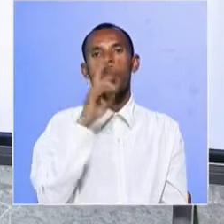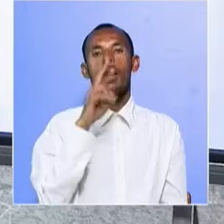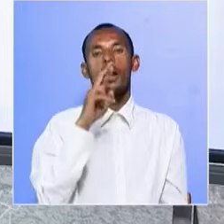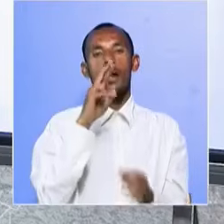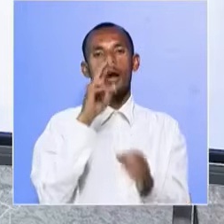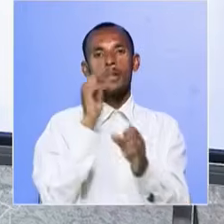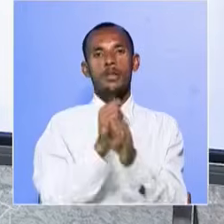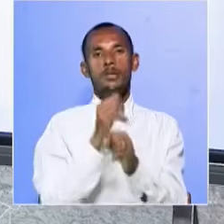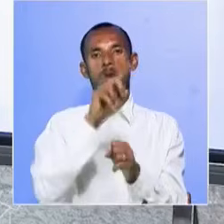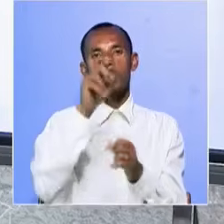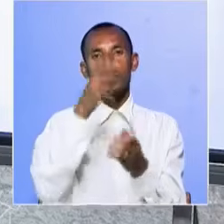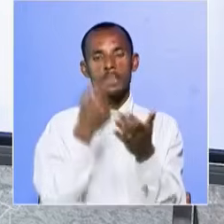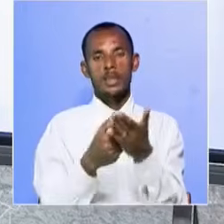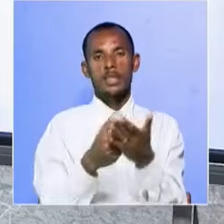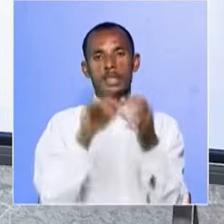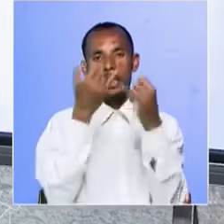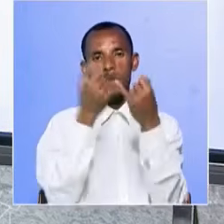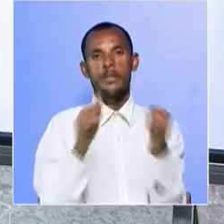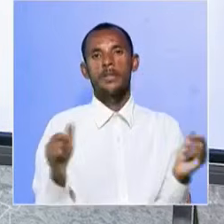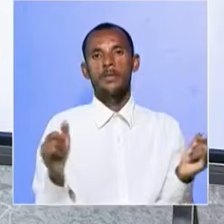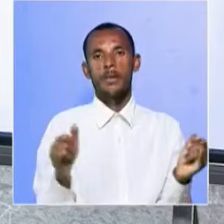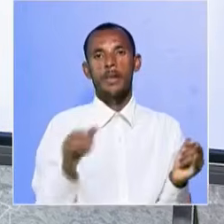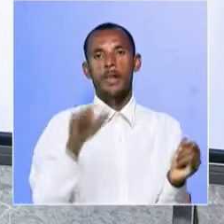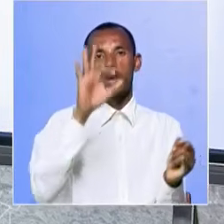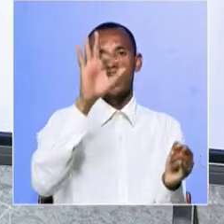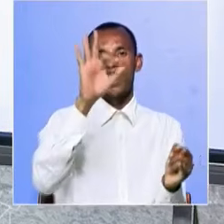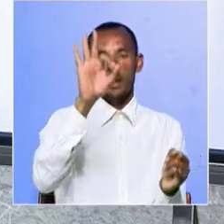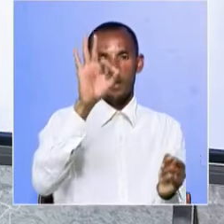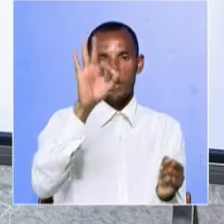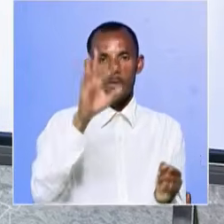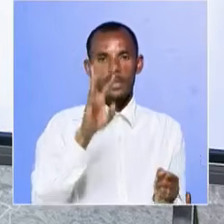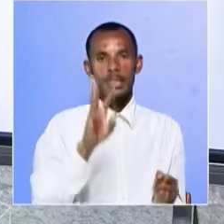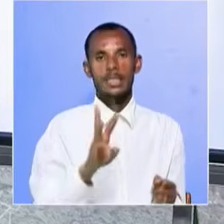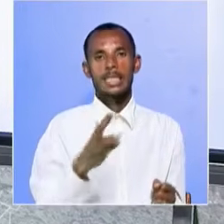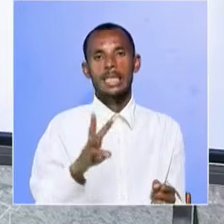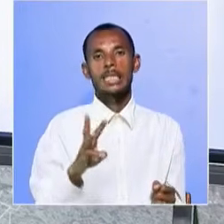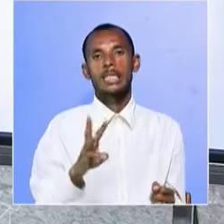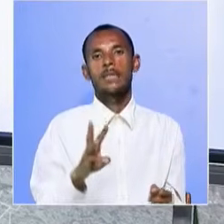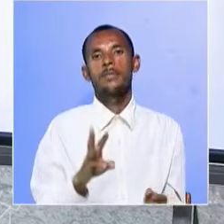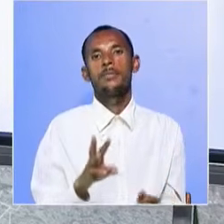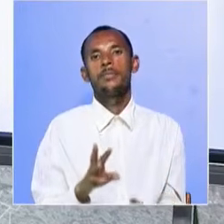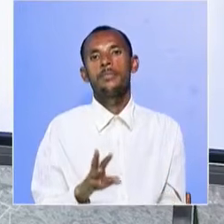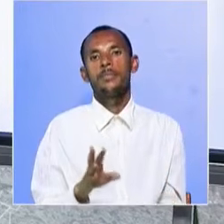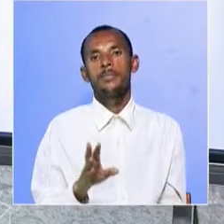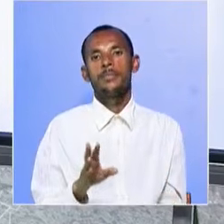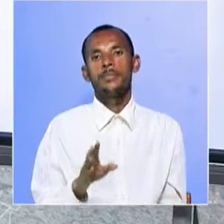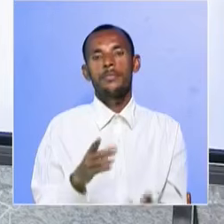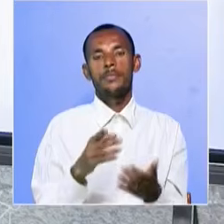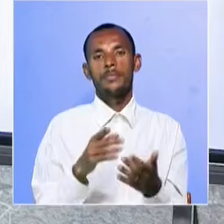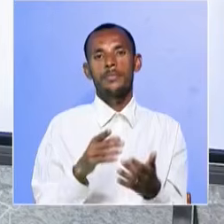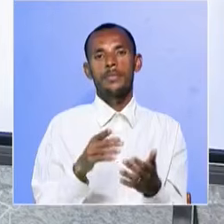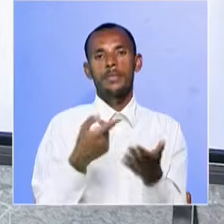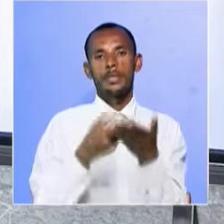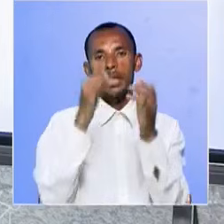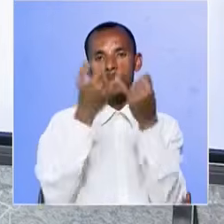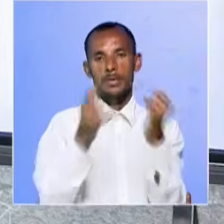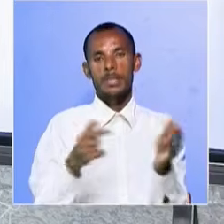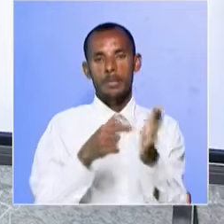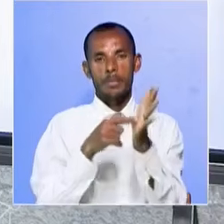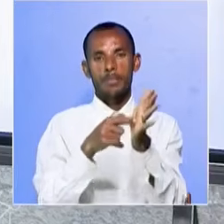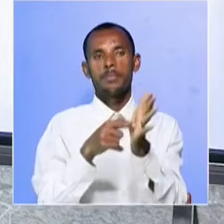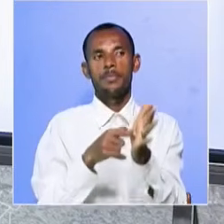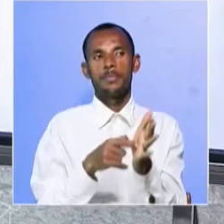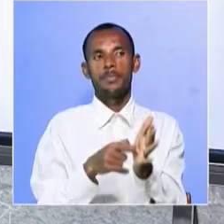calculate this division, 9 over 16, okay, this is a division symbol,